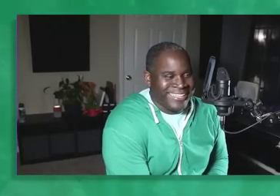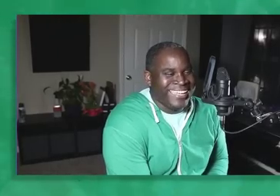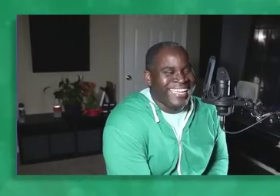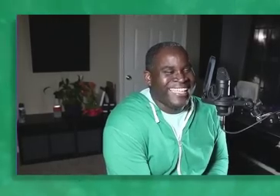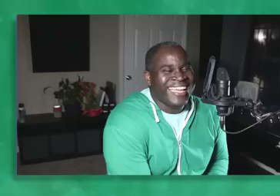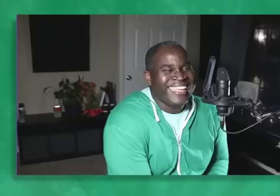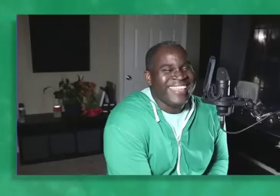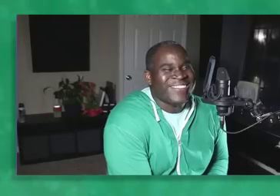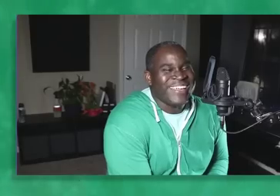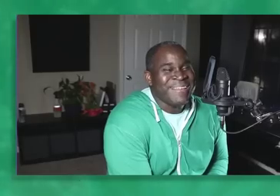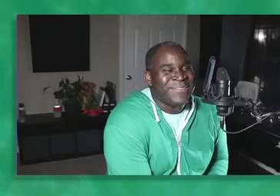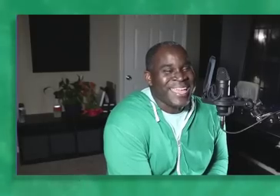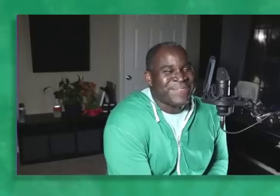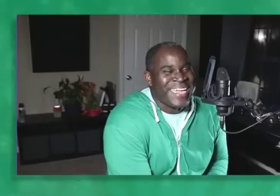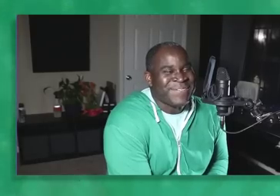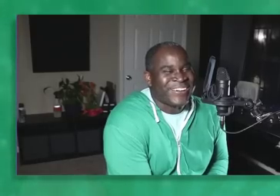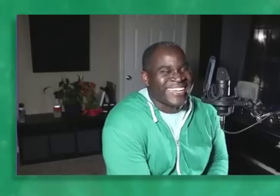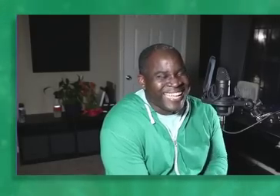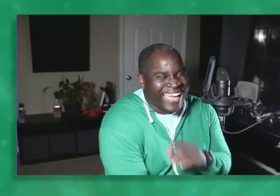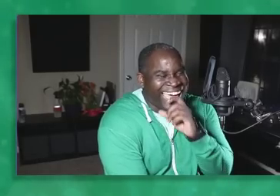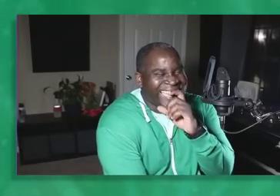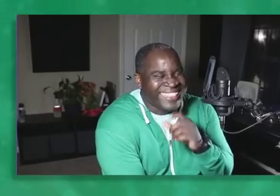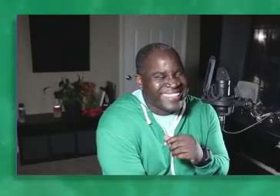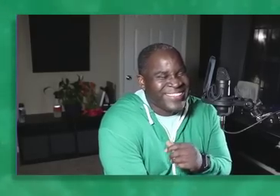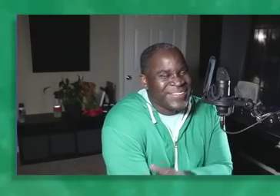bro. He's reading blank paper.